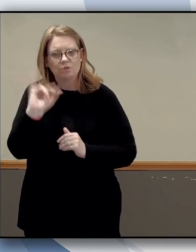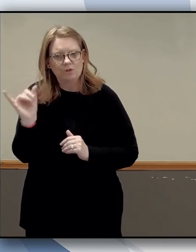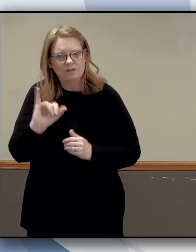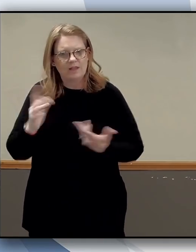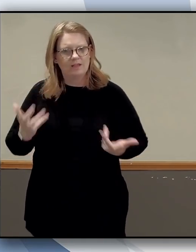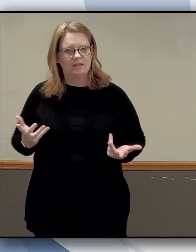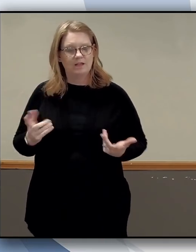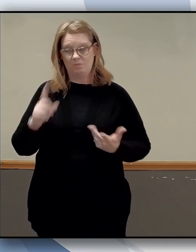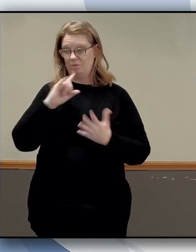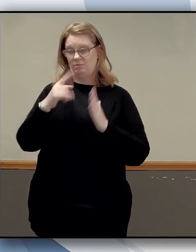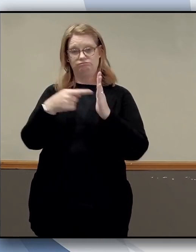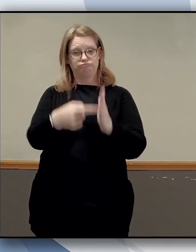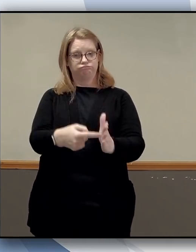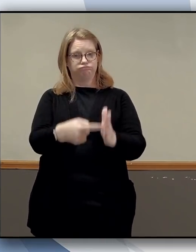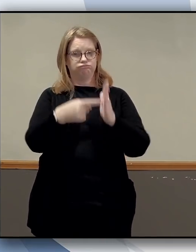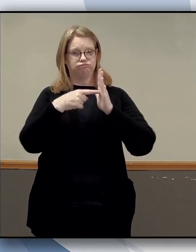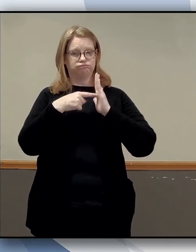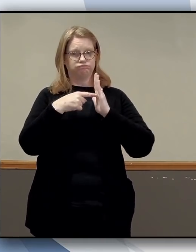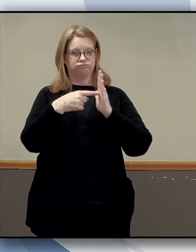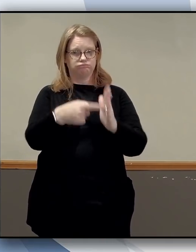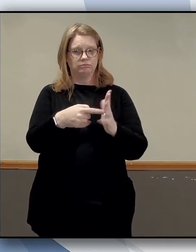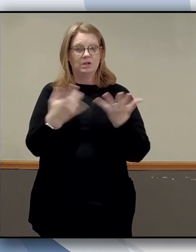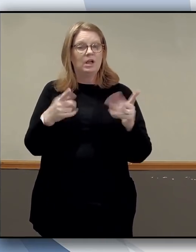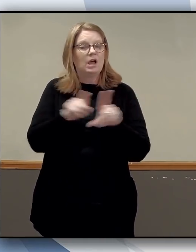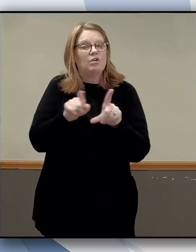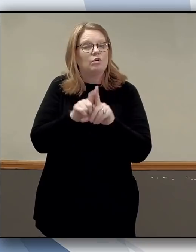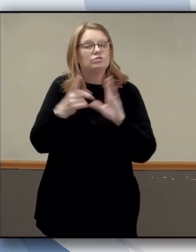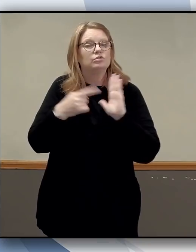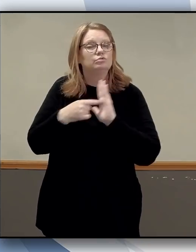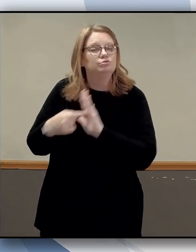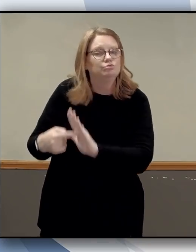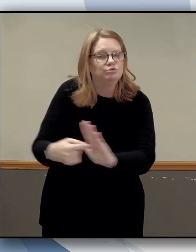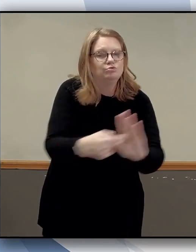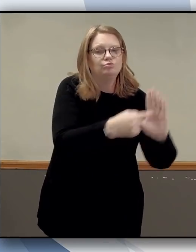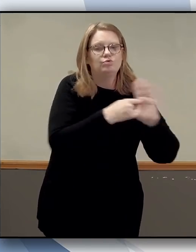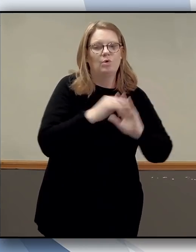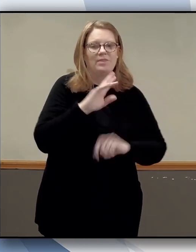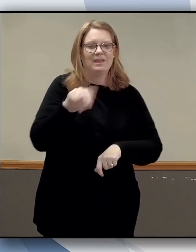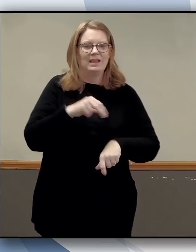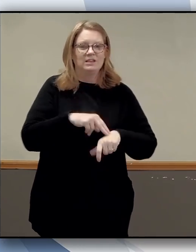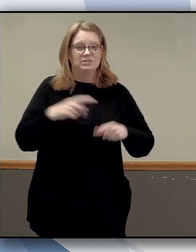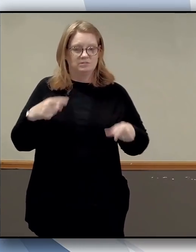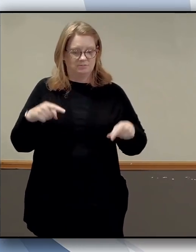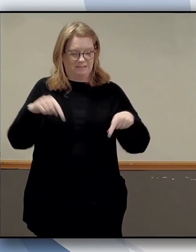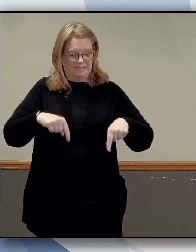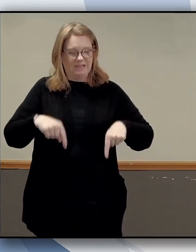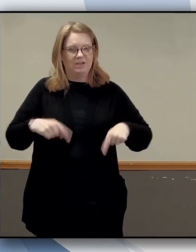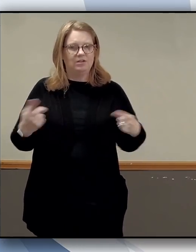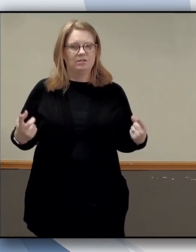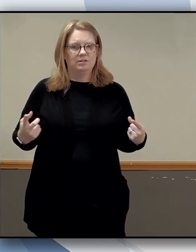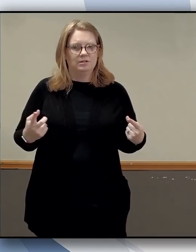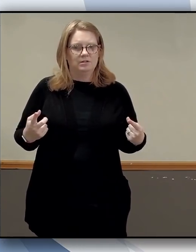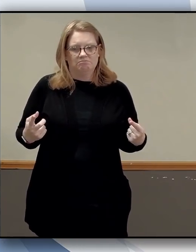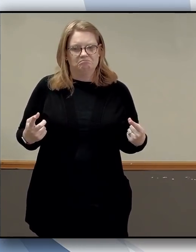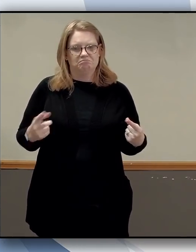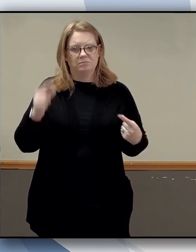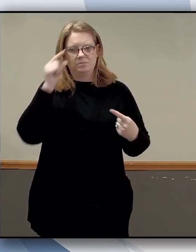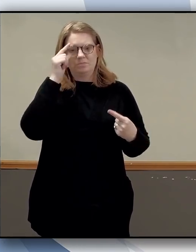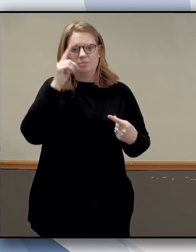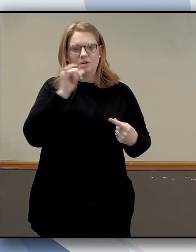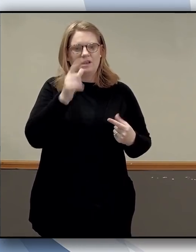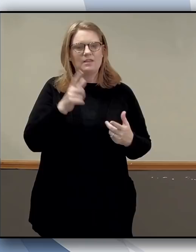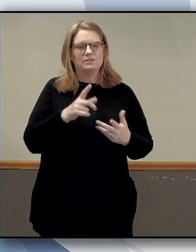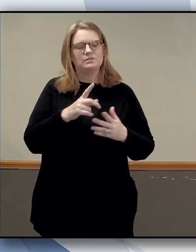other and to show our nation that North Dakota is so much more than a misrepresented statistic in a national